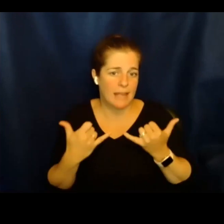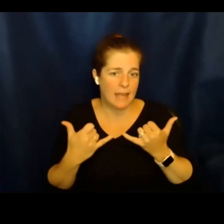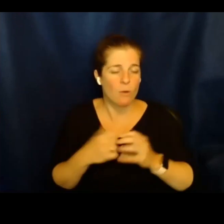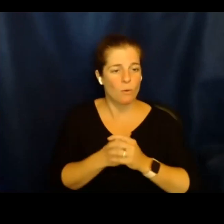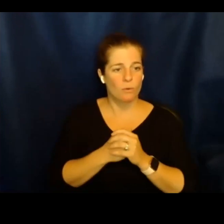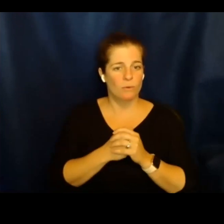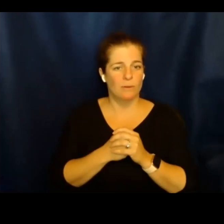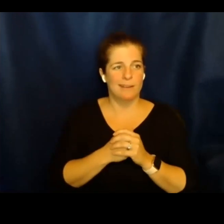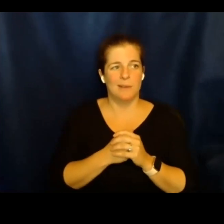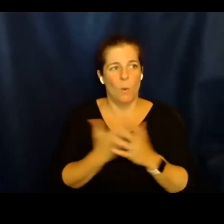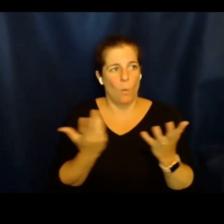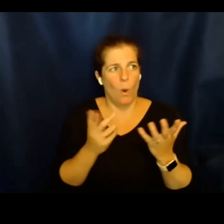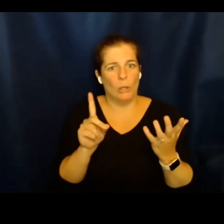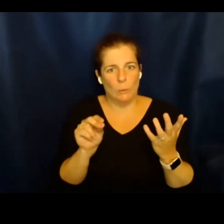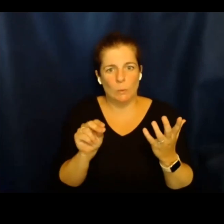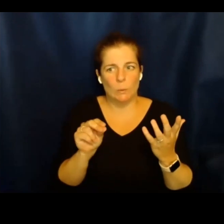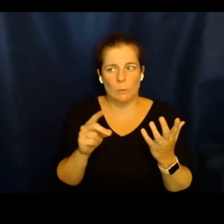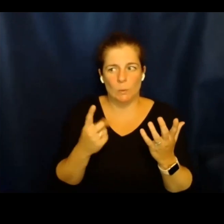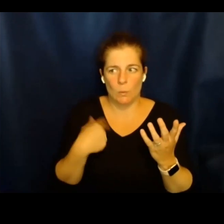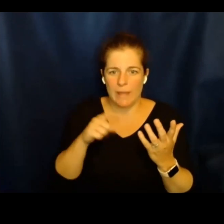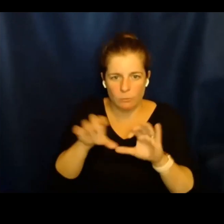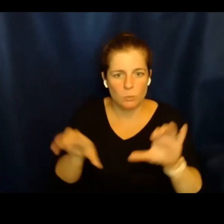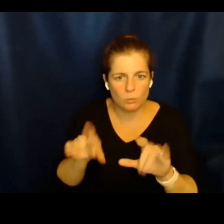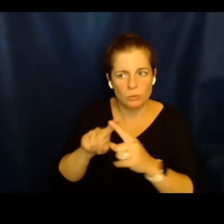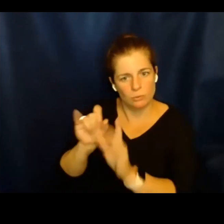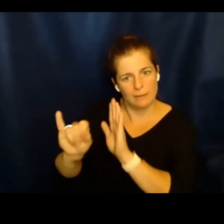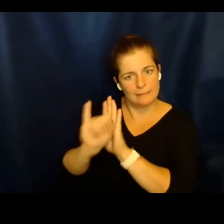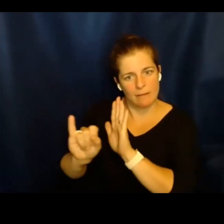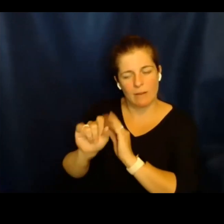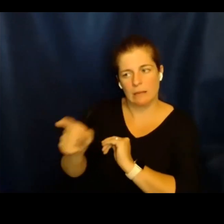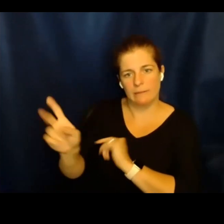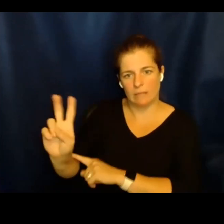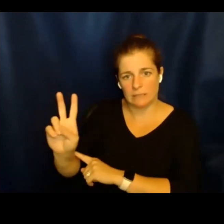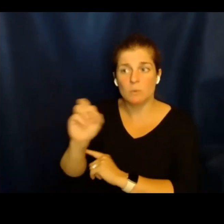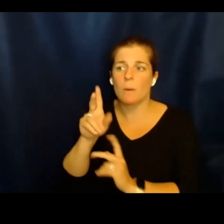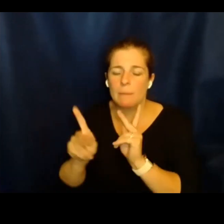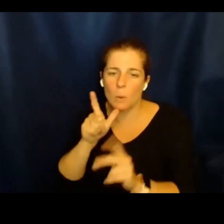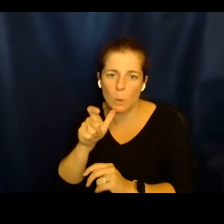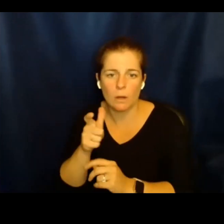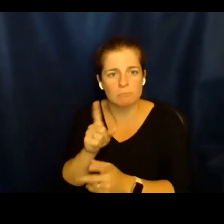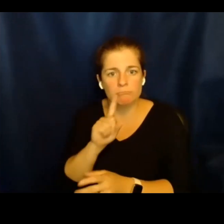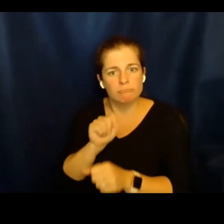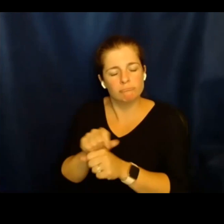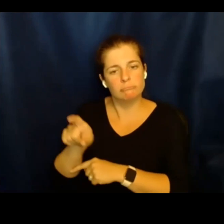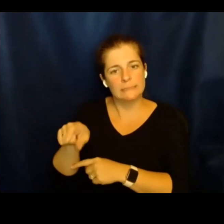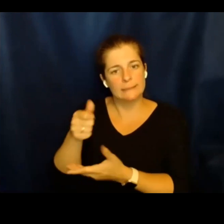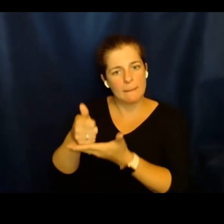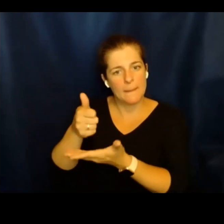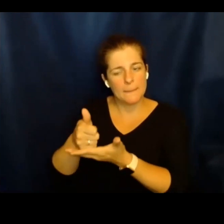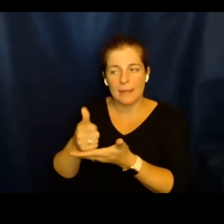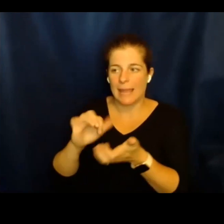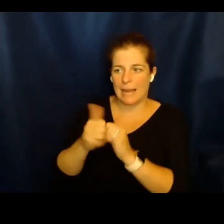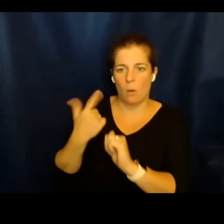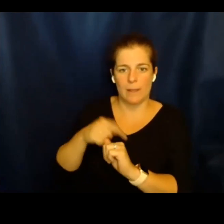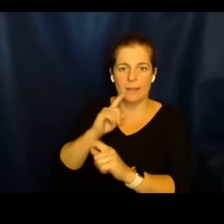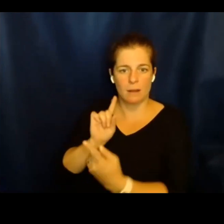identify those who are victims and identify those who must be in need and for us to approach them. And